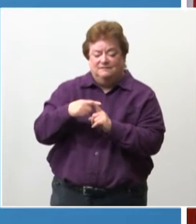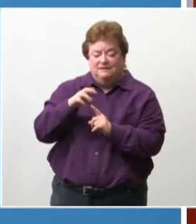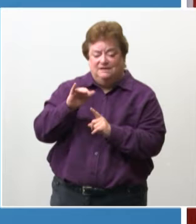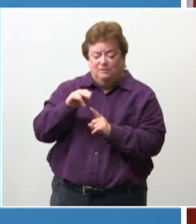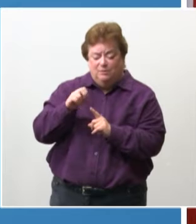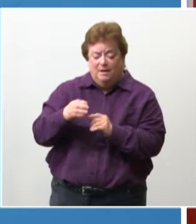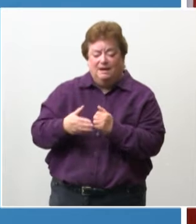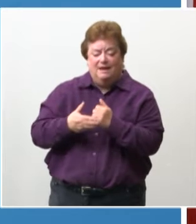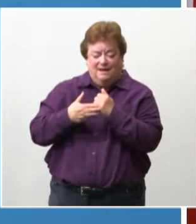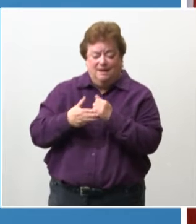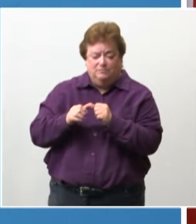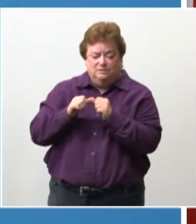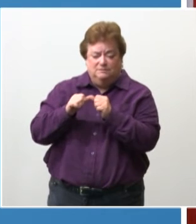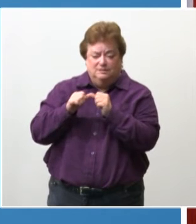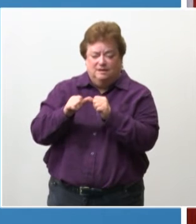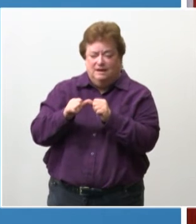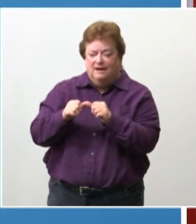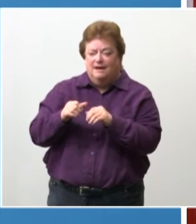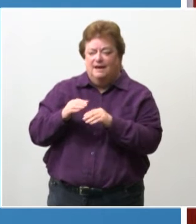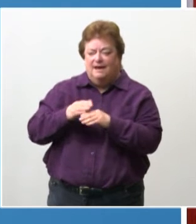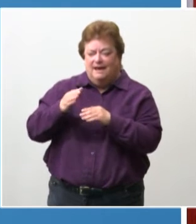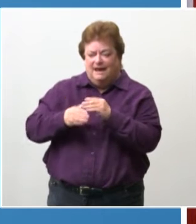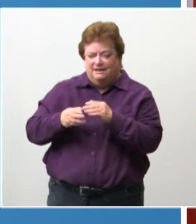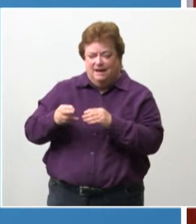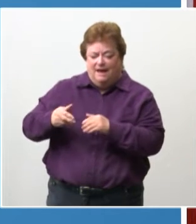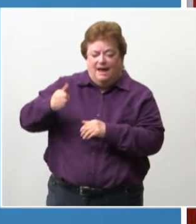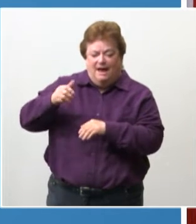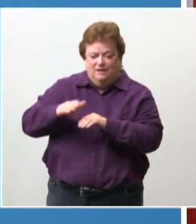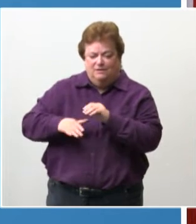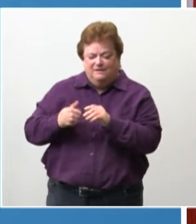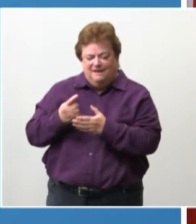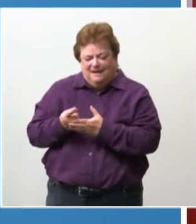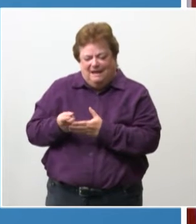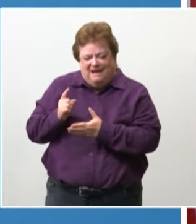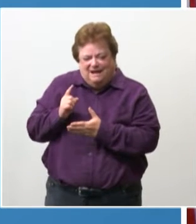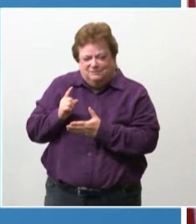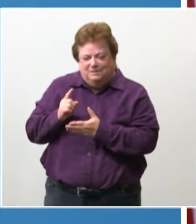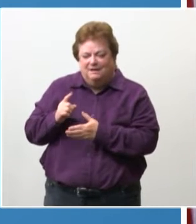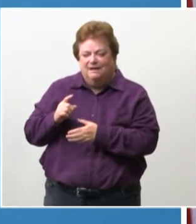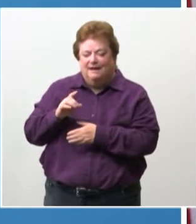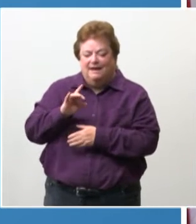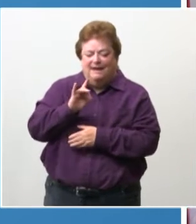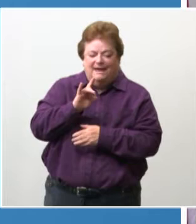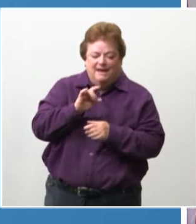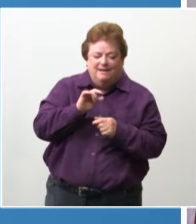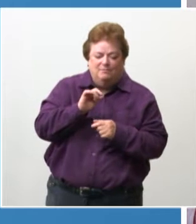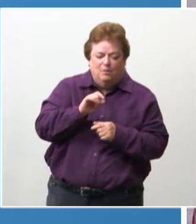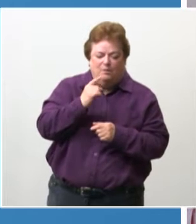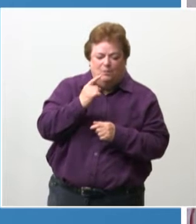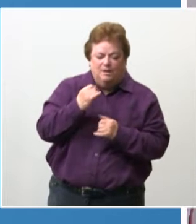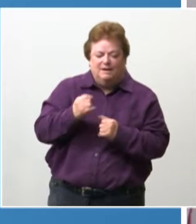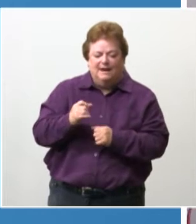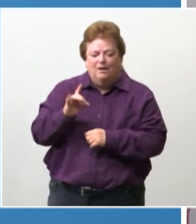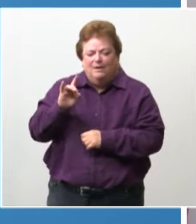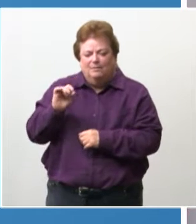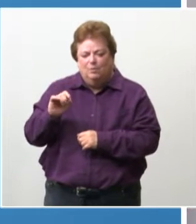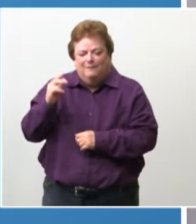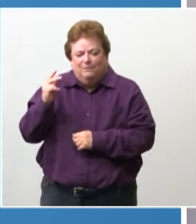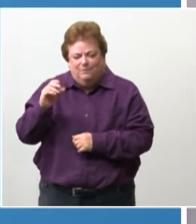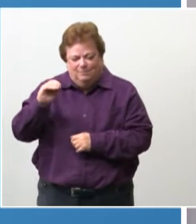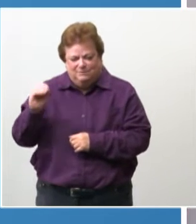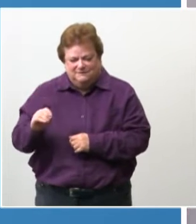this past week, ending just slightly higher than the previous week, up from 8.1% to